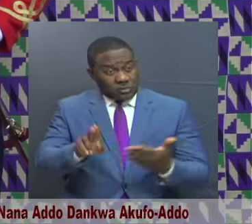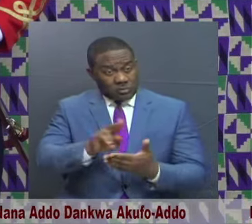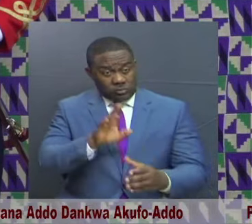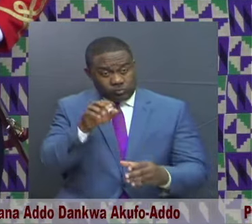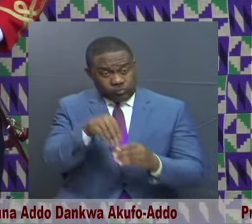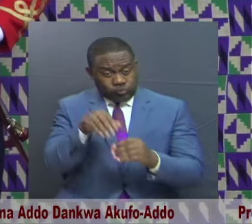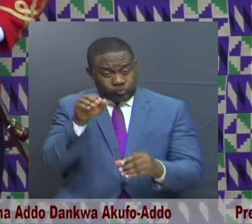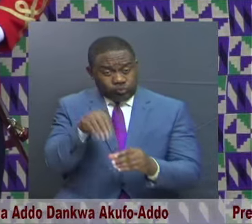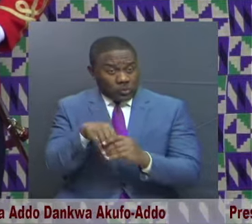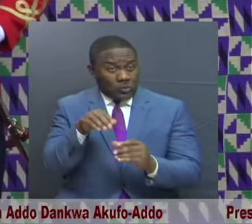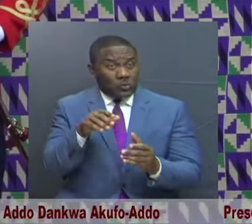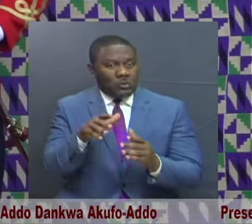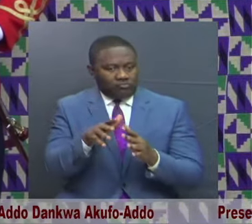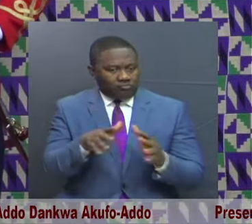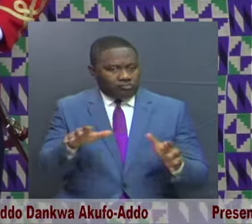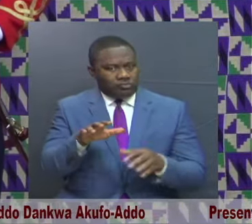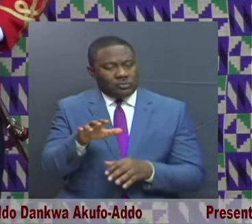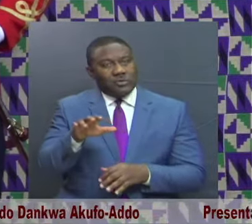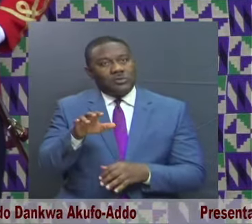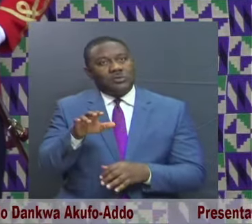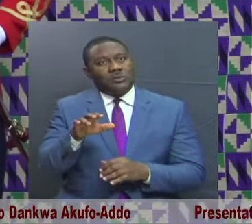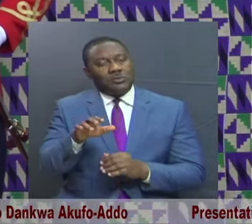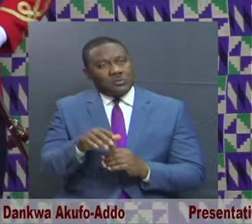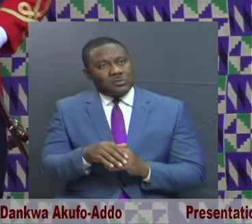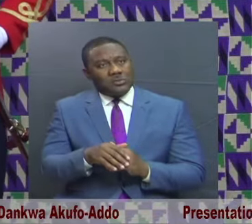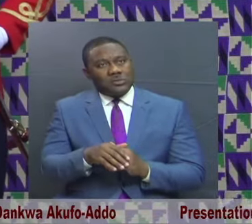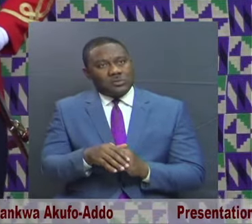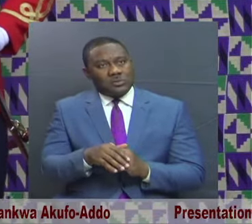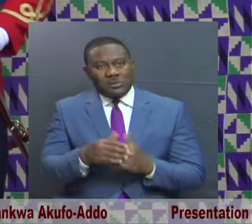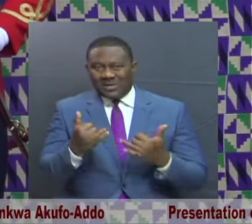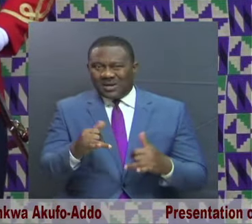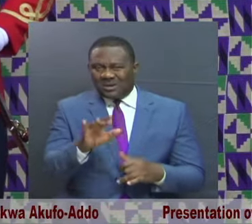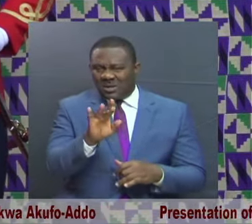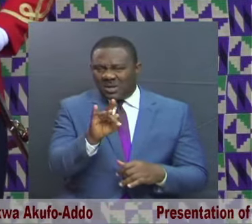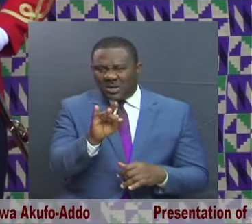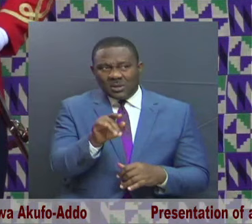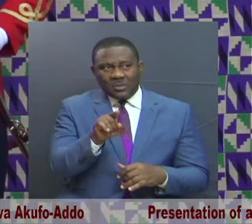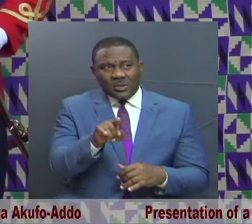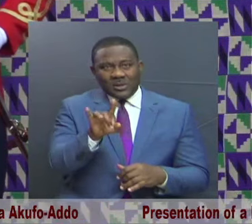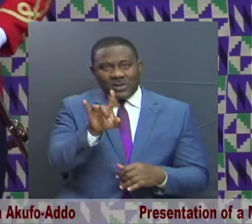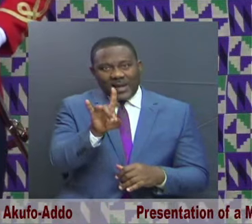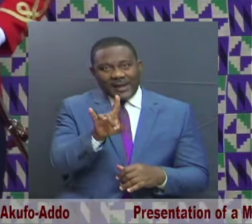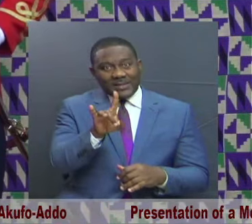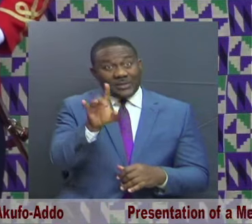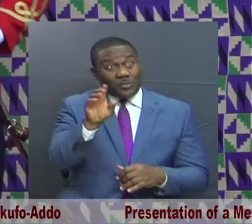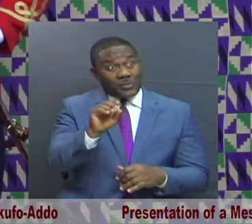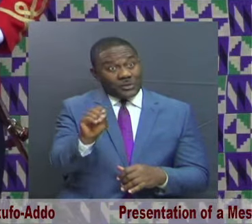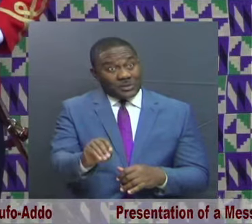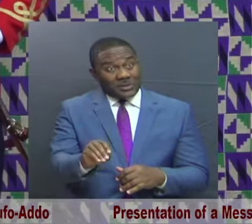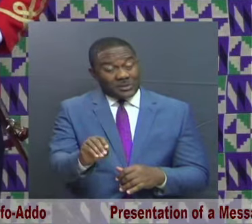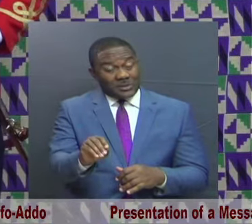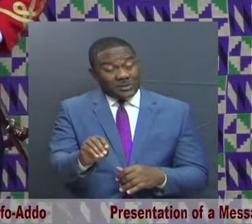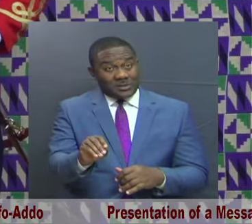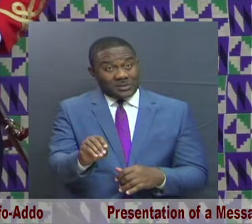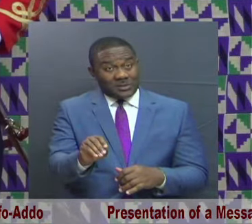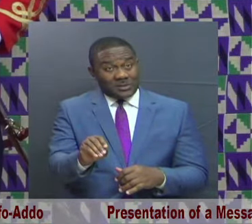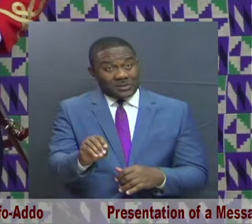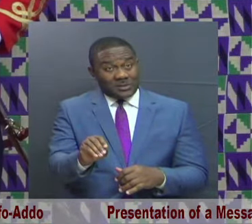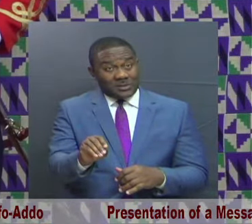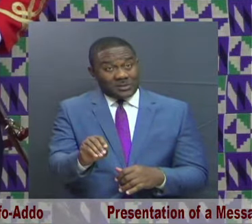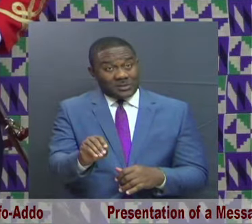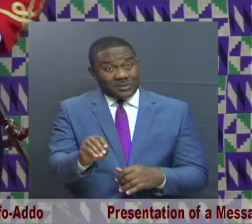enr ratio up from the current level of 18.8% as well as the 6040